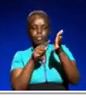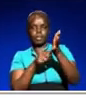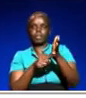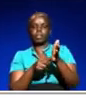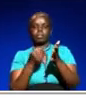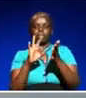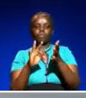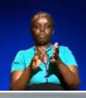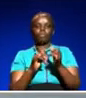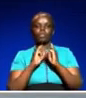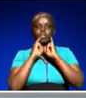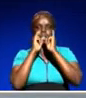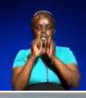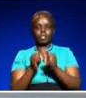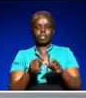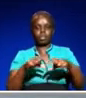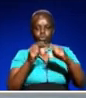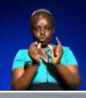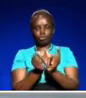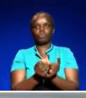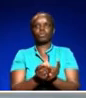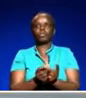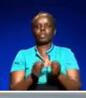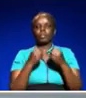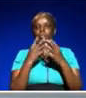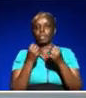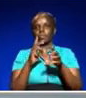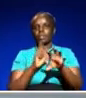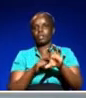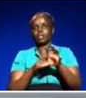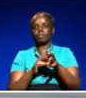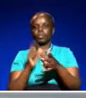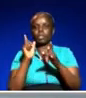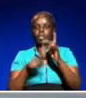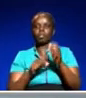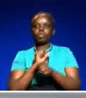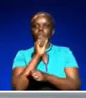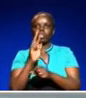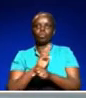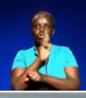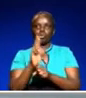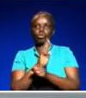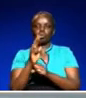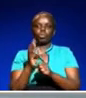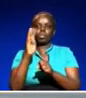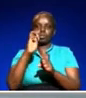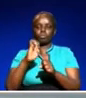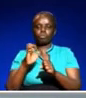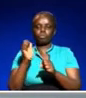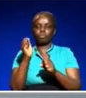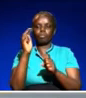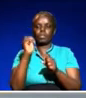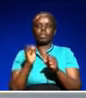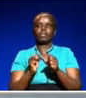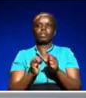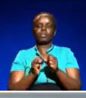data set. And therefore, most of the time, we shall not use the word mean, but we'll be representing the mean